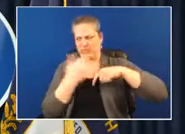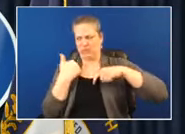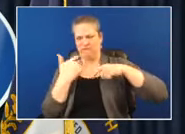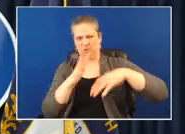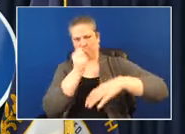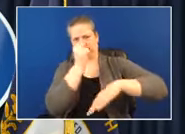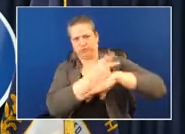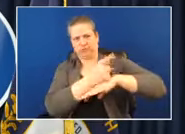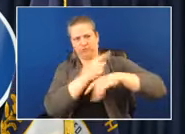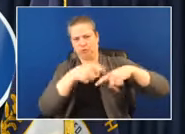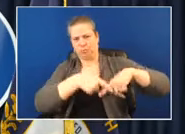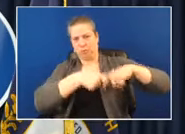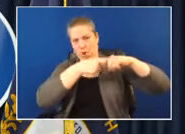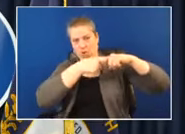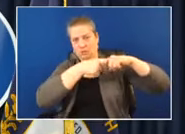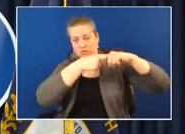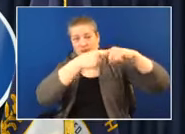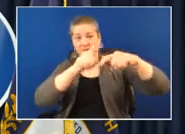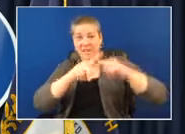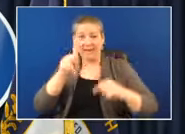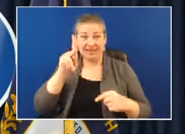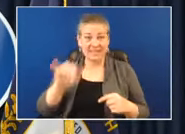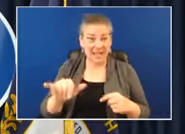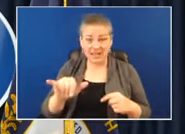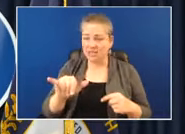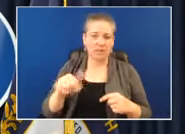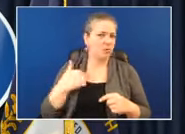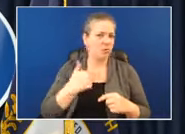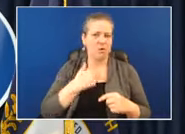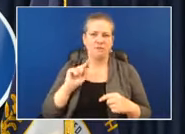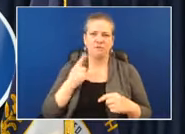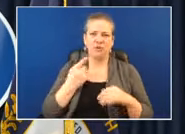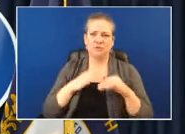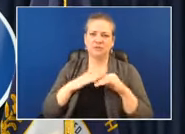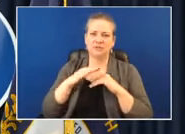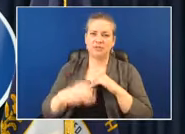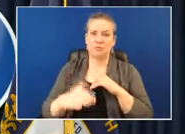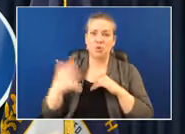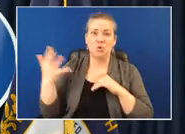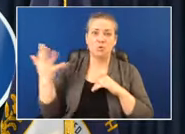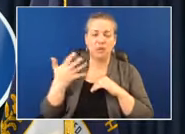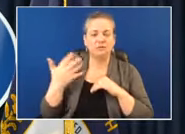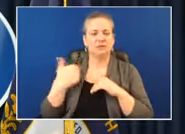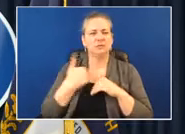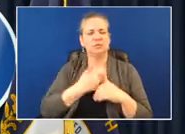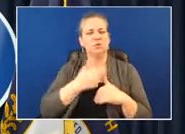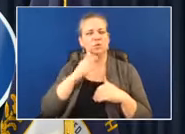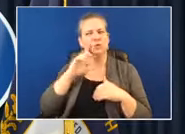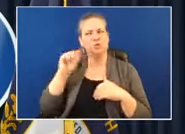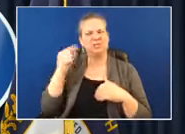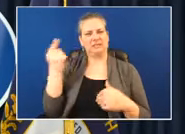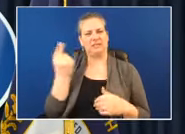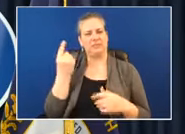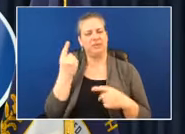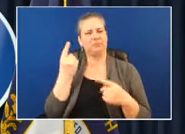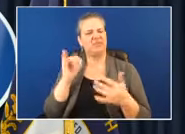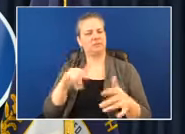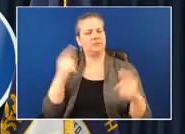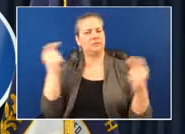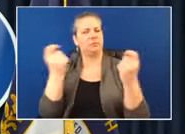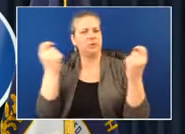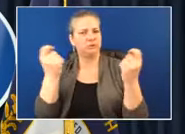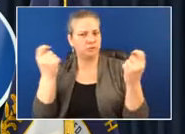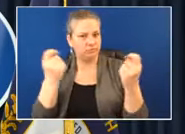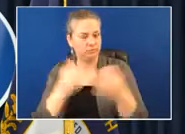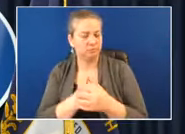But here in Kentucky, we're taking a first step, and that is absolutely something worth celebrating.